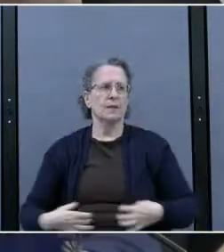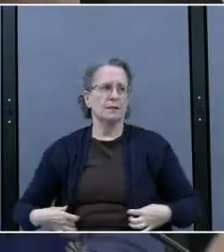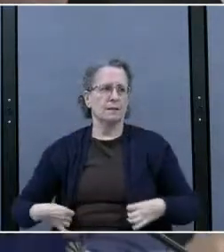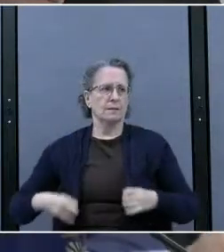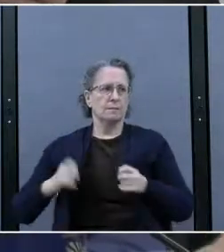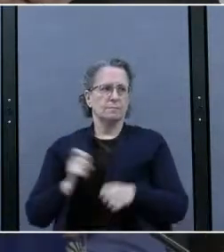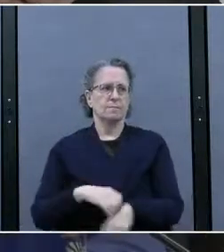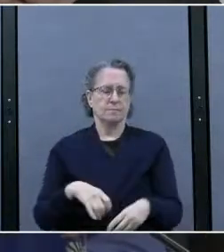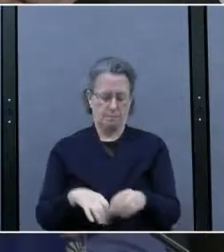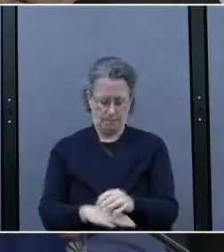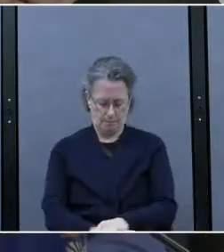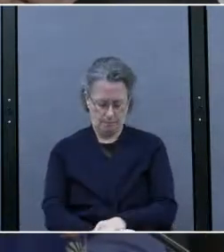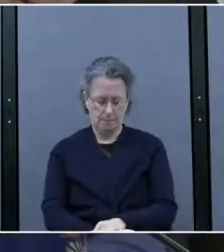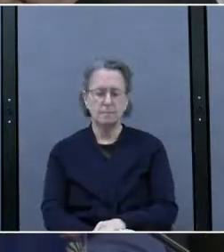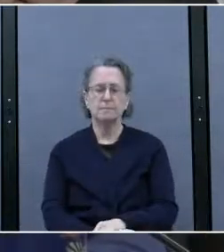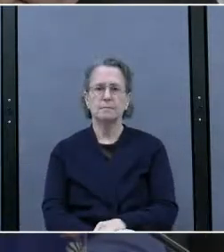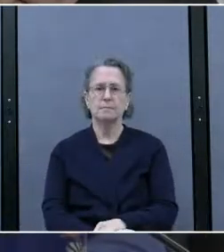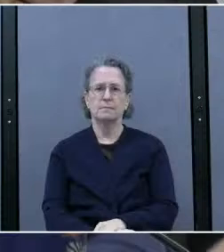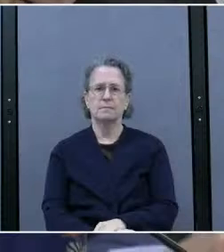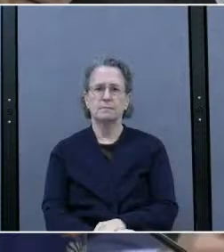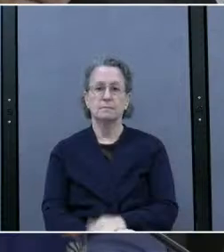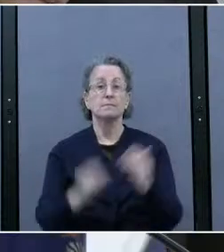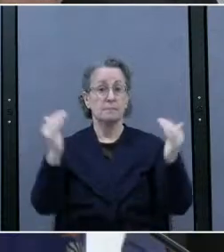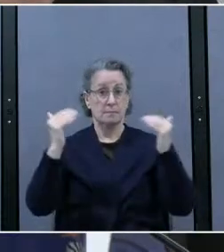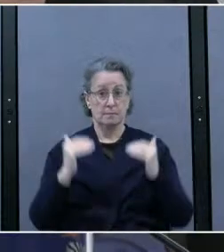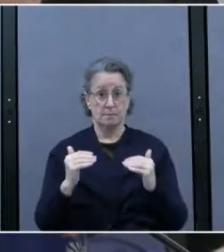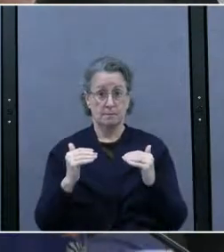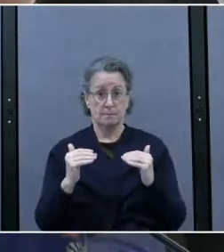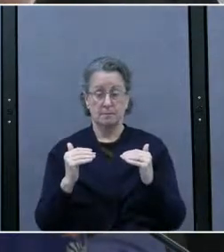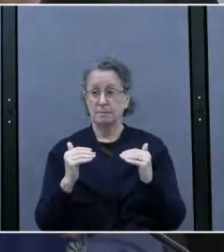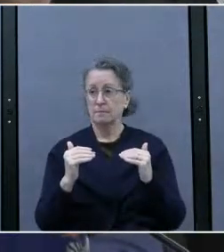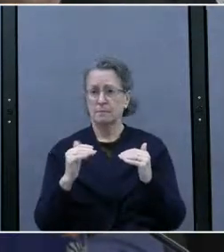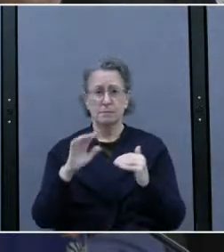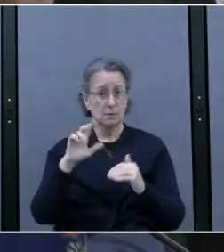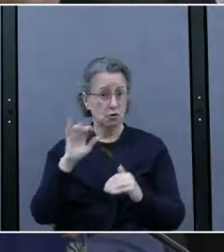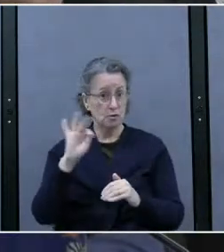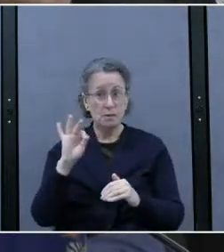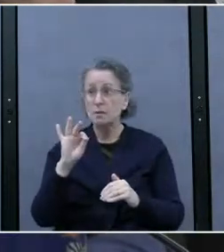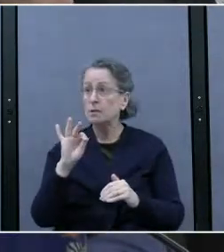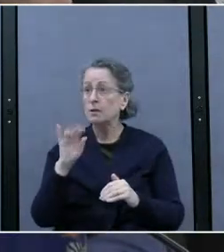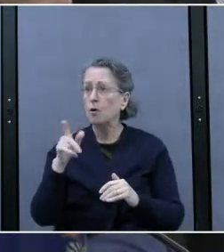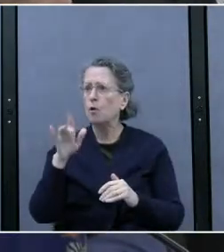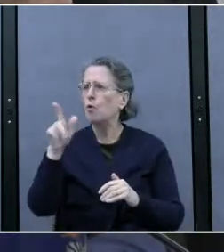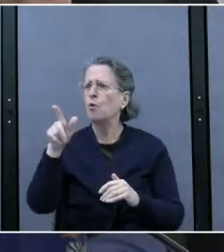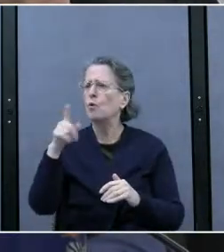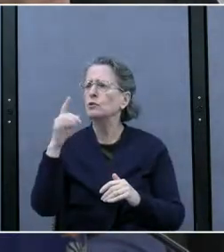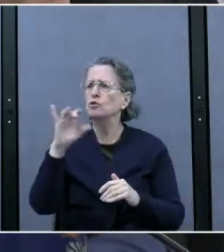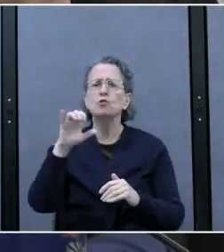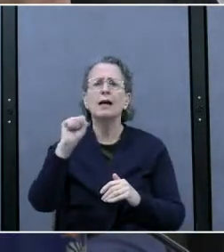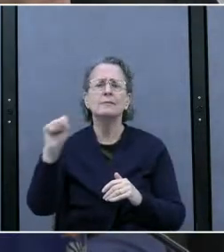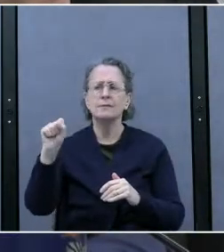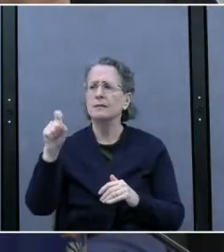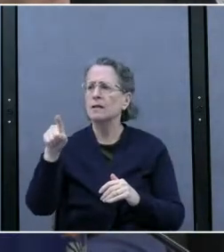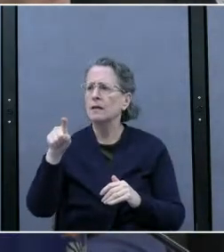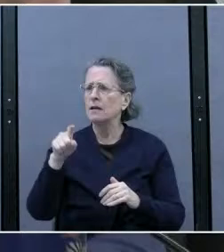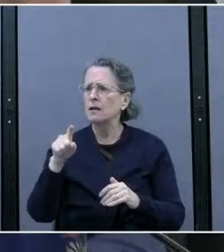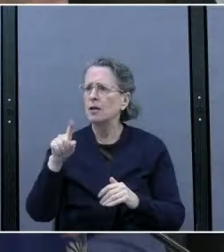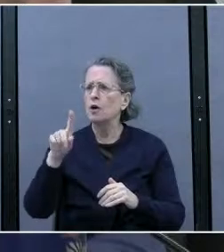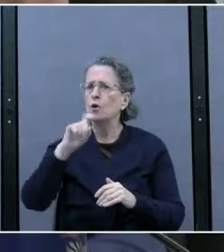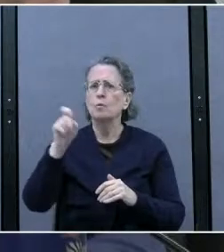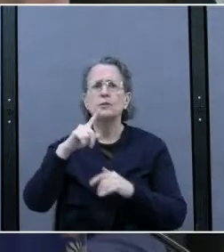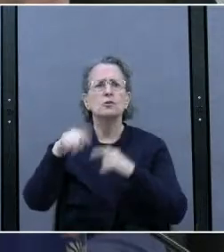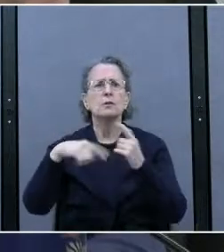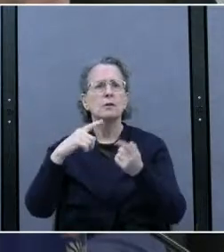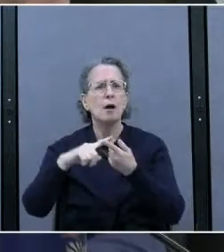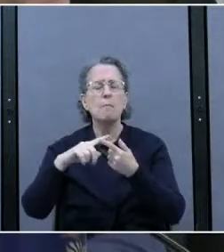Okay, and then furthermore, Jess, Kind of information question about dependent care.